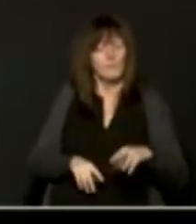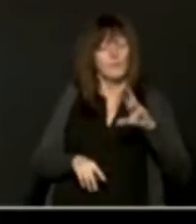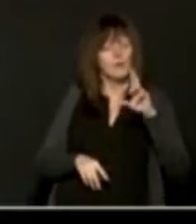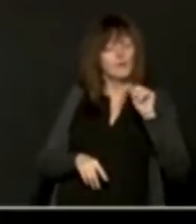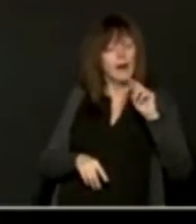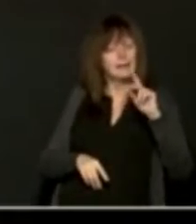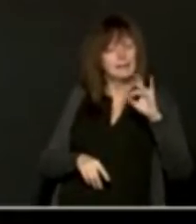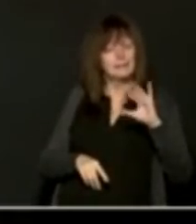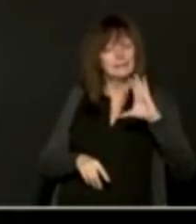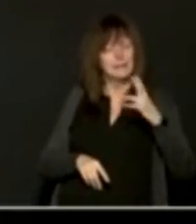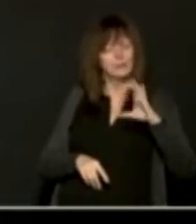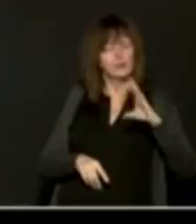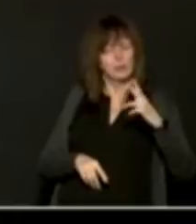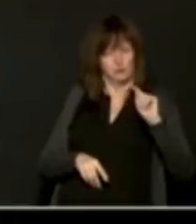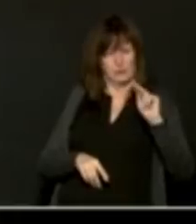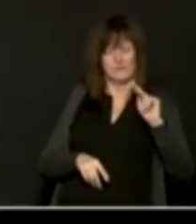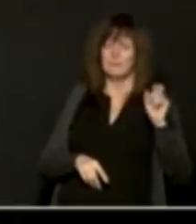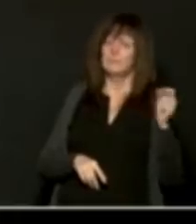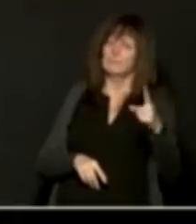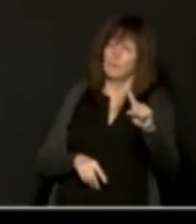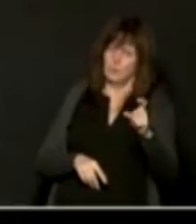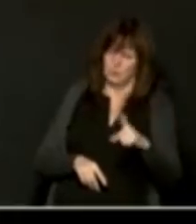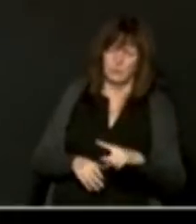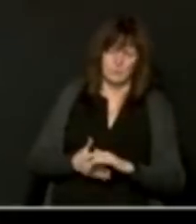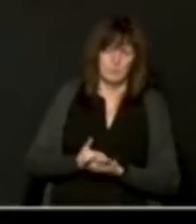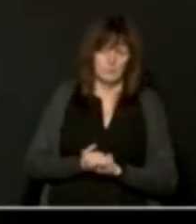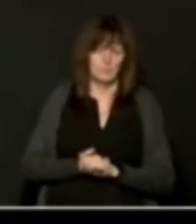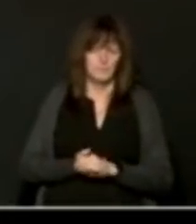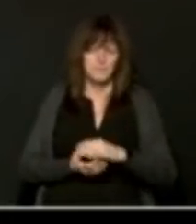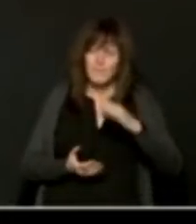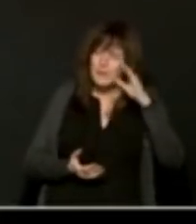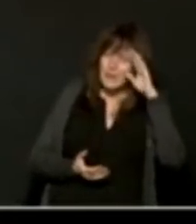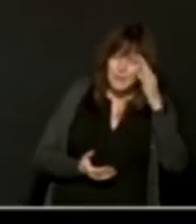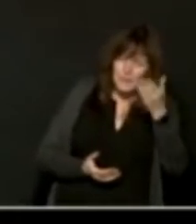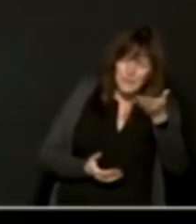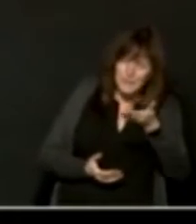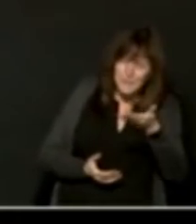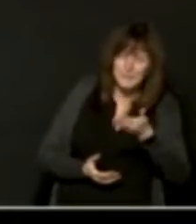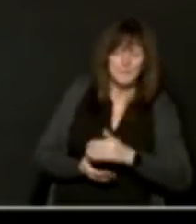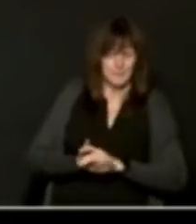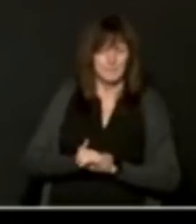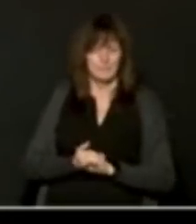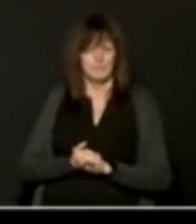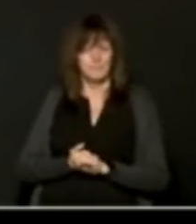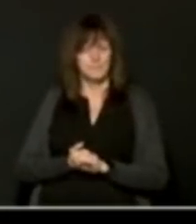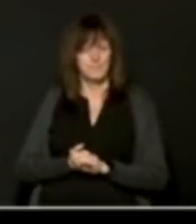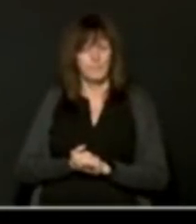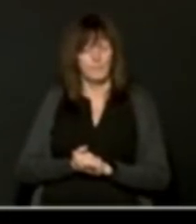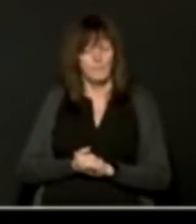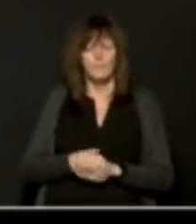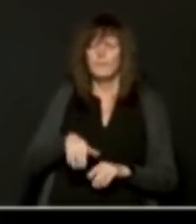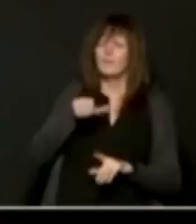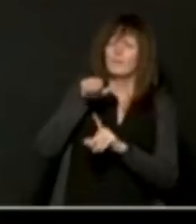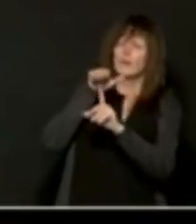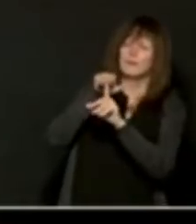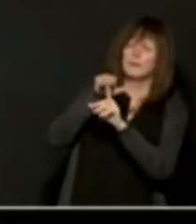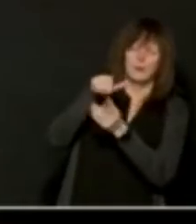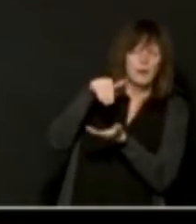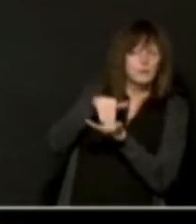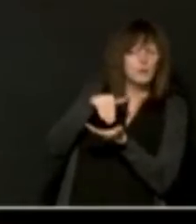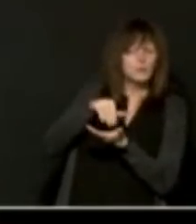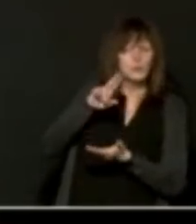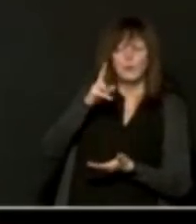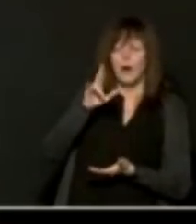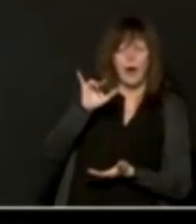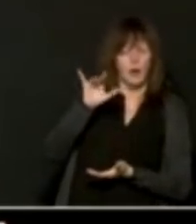CHCH-TV. Yeah, hi, doctors. Thanks for taking my question. Dr. Heyer, a couple of weeks ago, you said that during